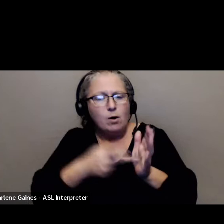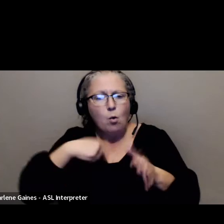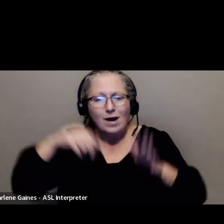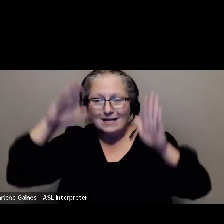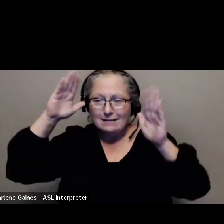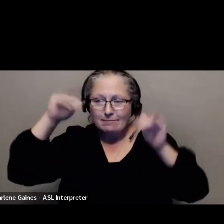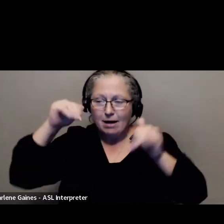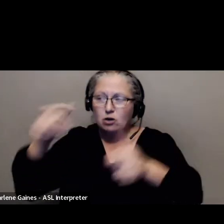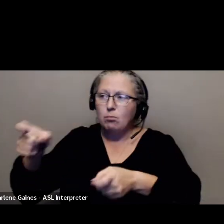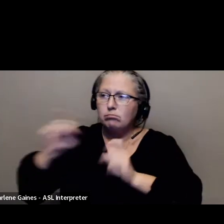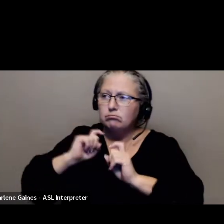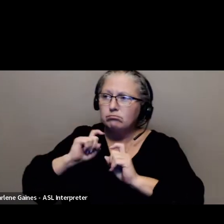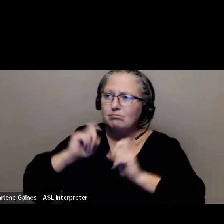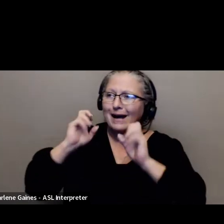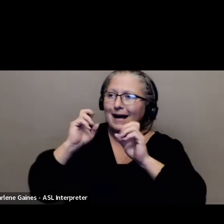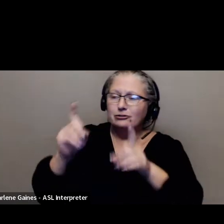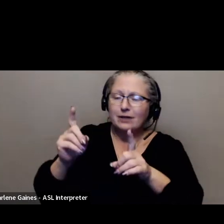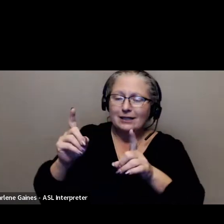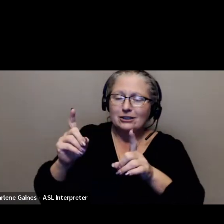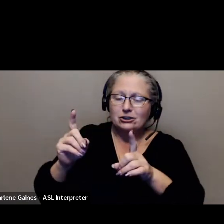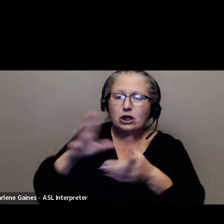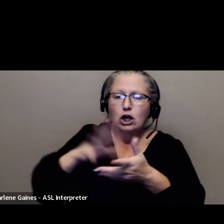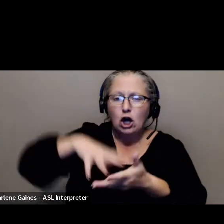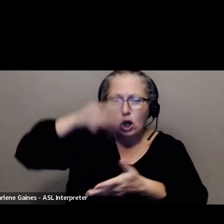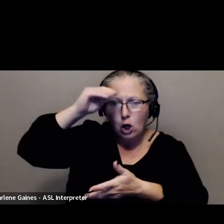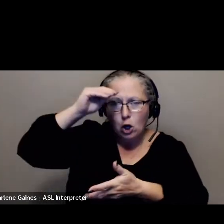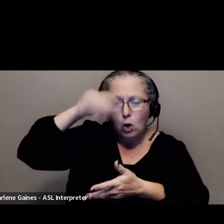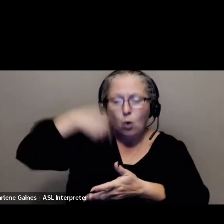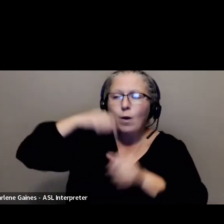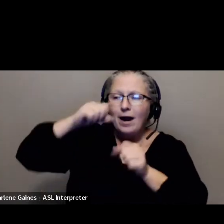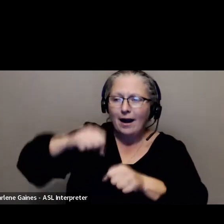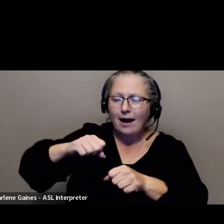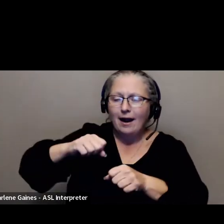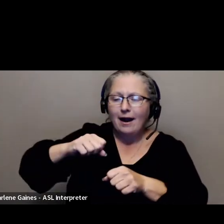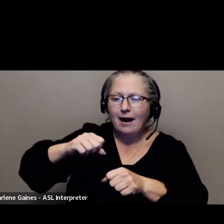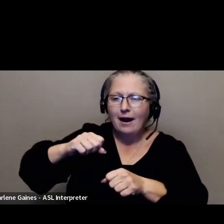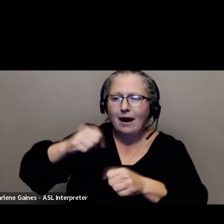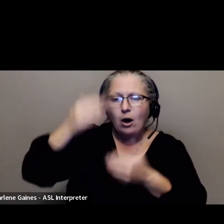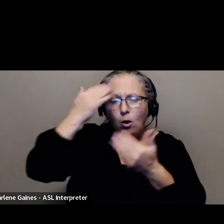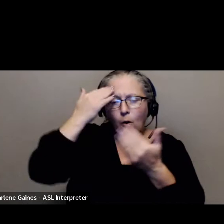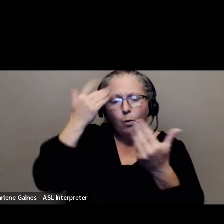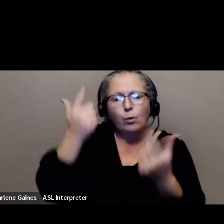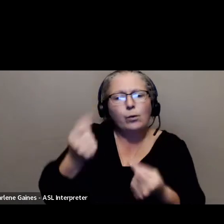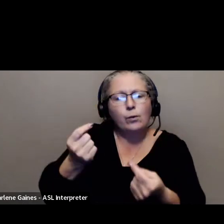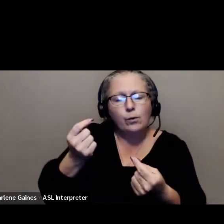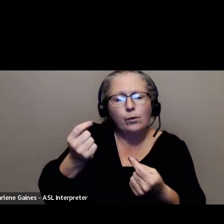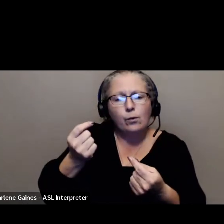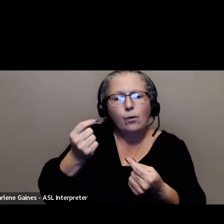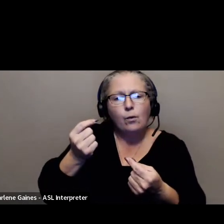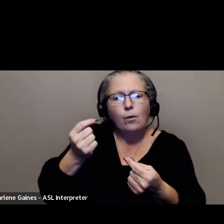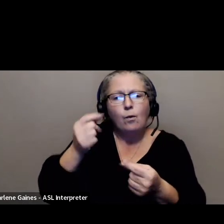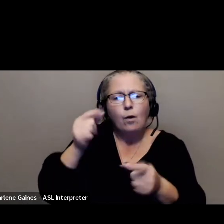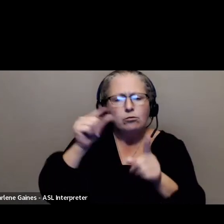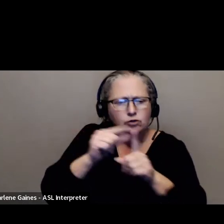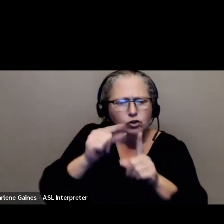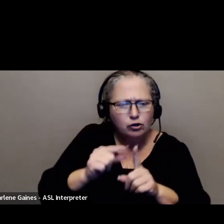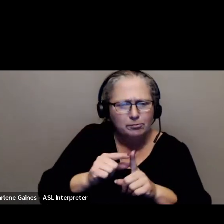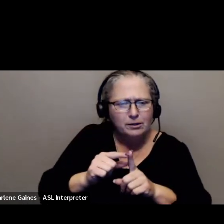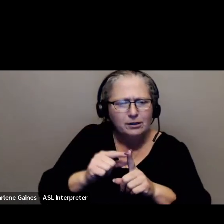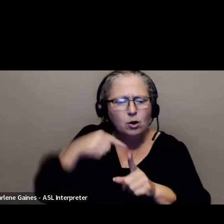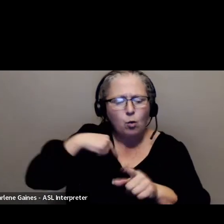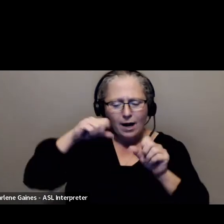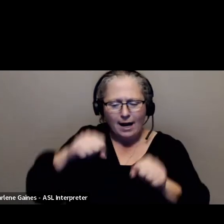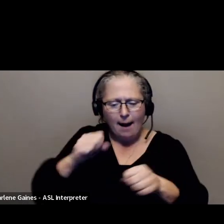be provided with an education, learn so that we have the tool set, the terminology, so that we can